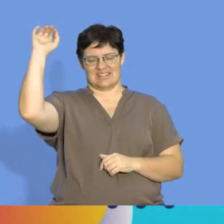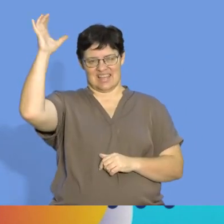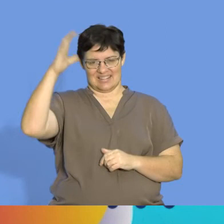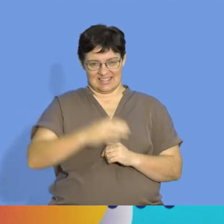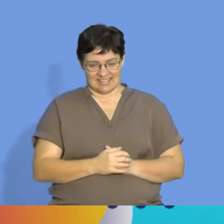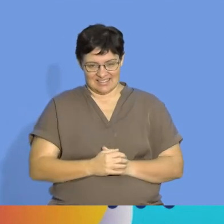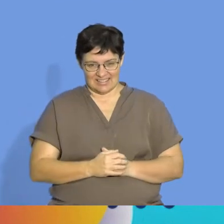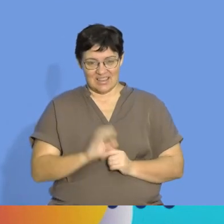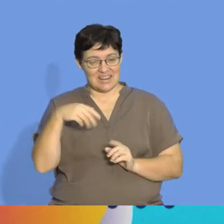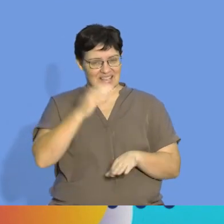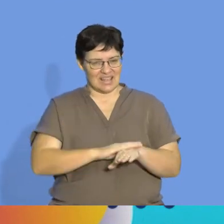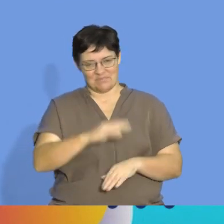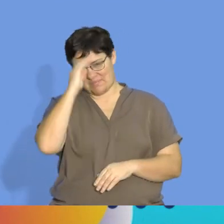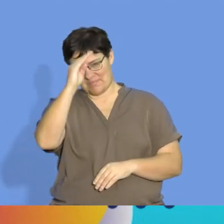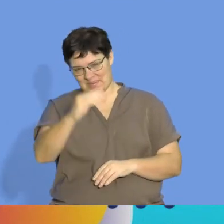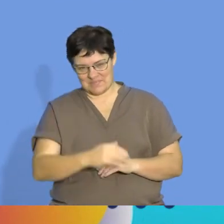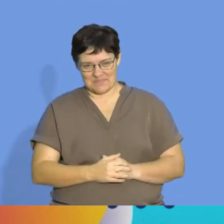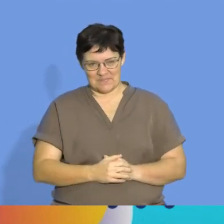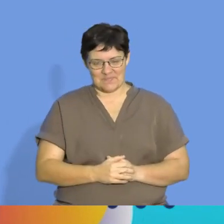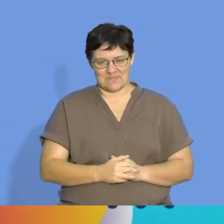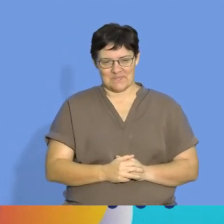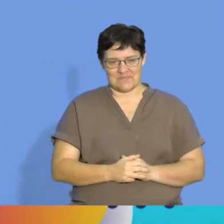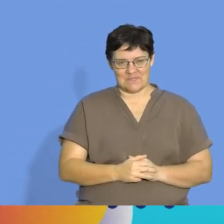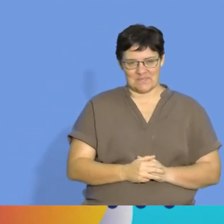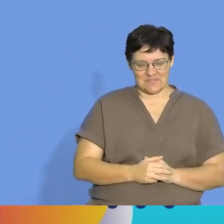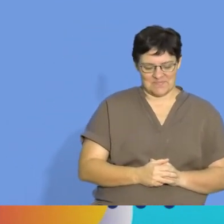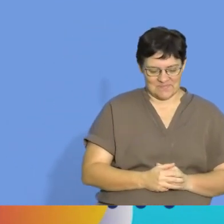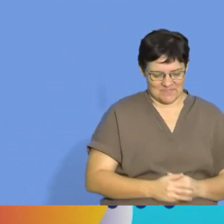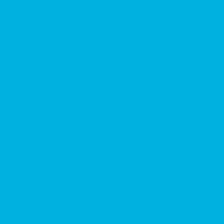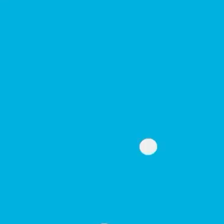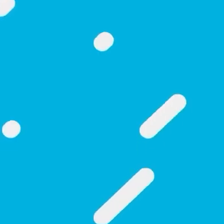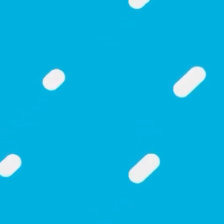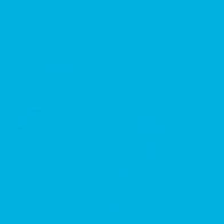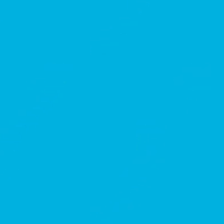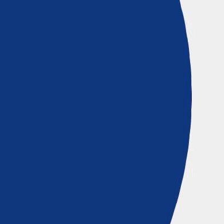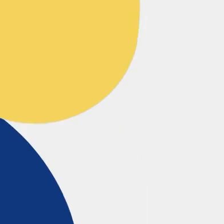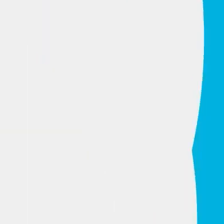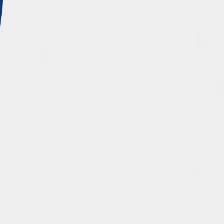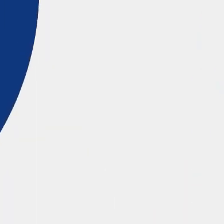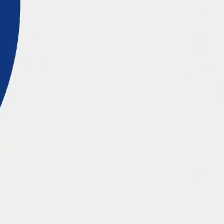an accounting shining star. Until the next time, goodbye.